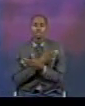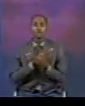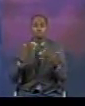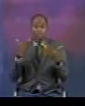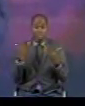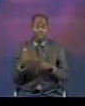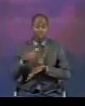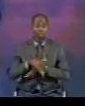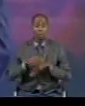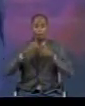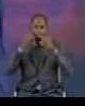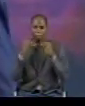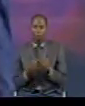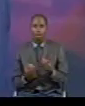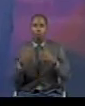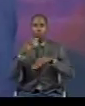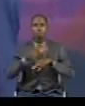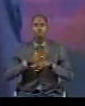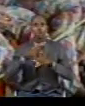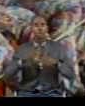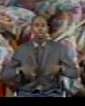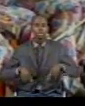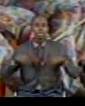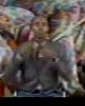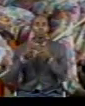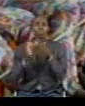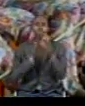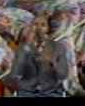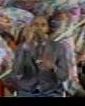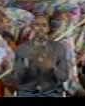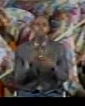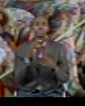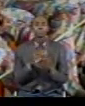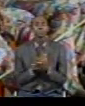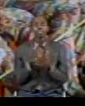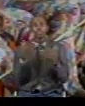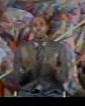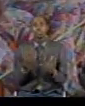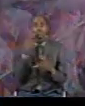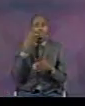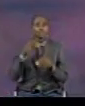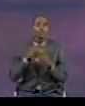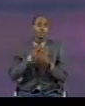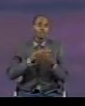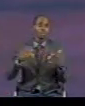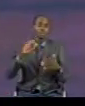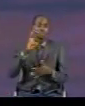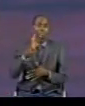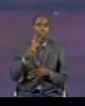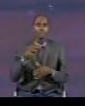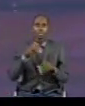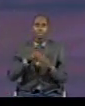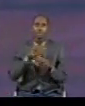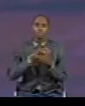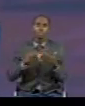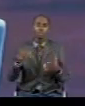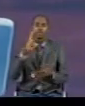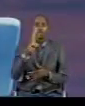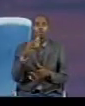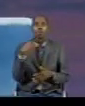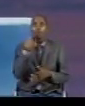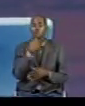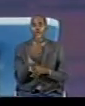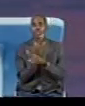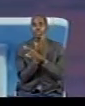upon your life in Jesus' name. Look at verse 4. It says in verse 4, who redeemeth